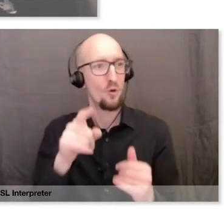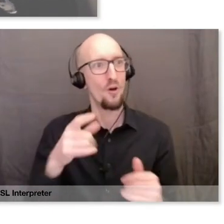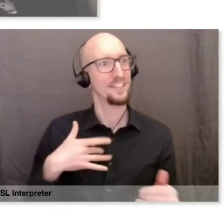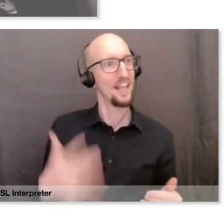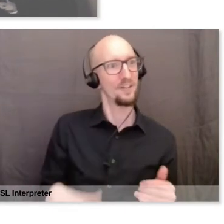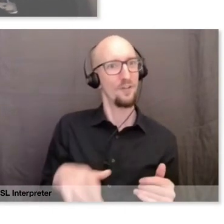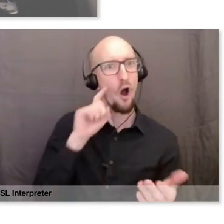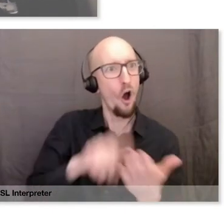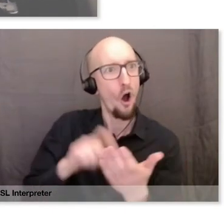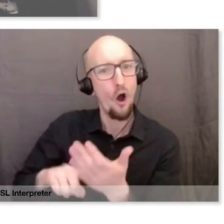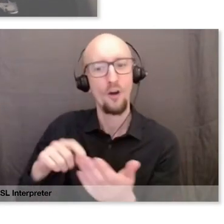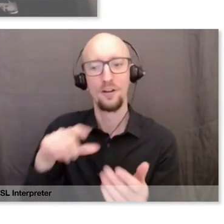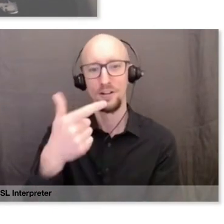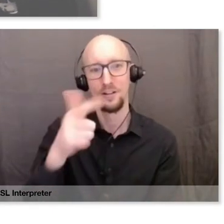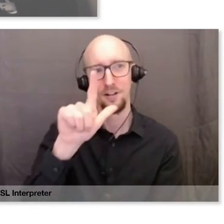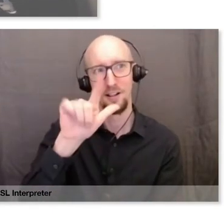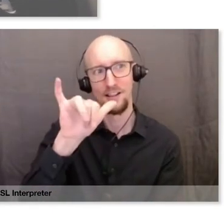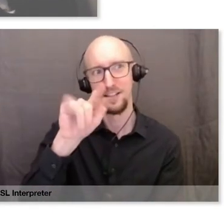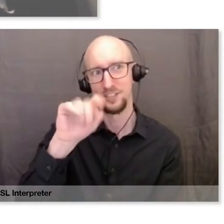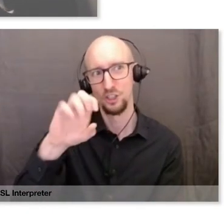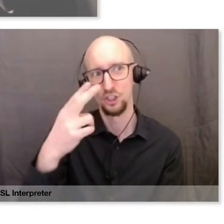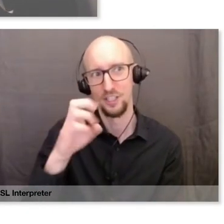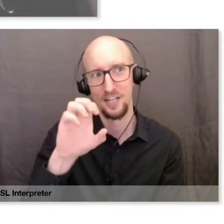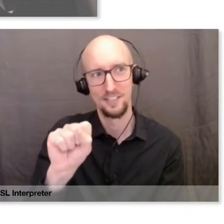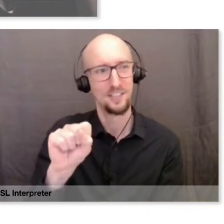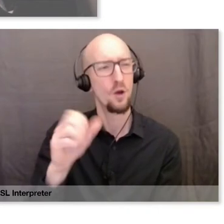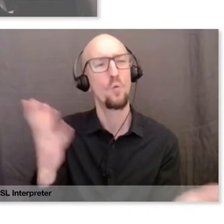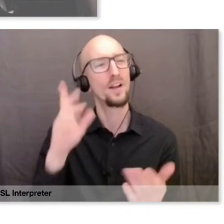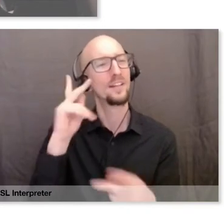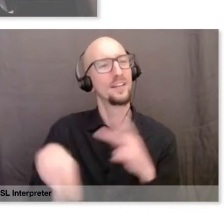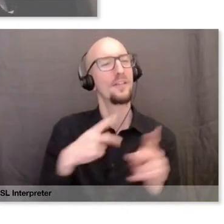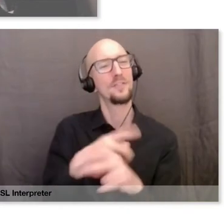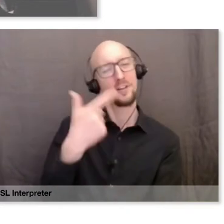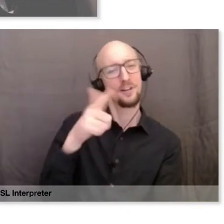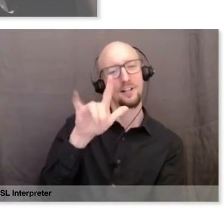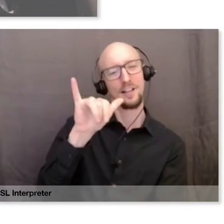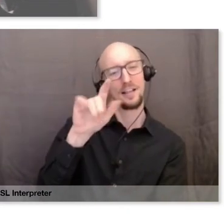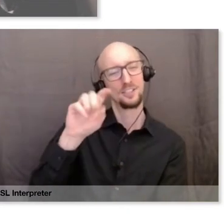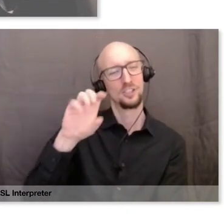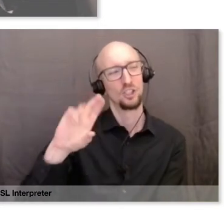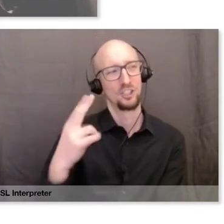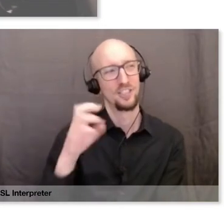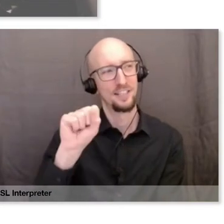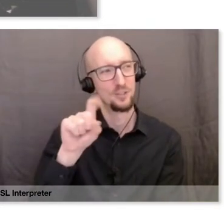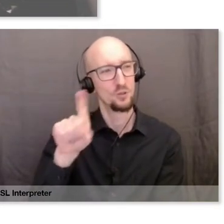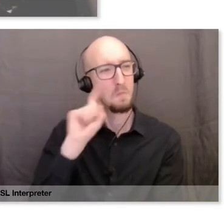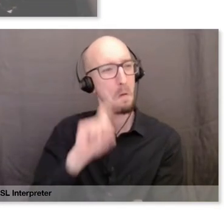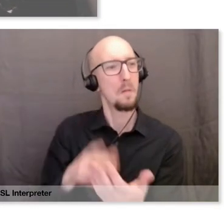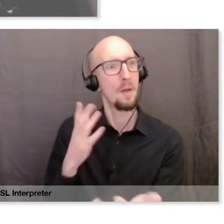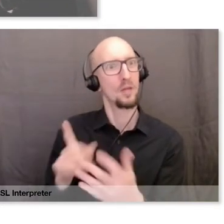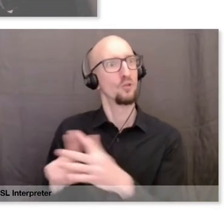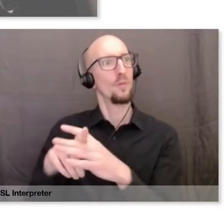of glitches did you see that might possibly leap into their work